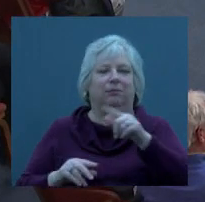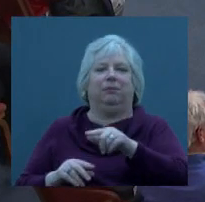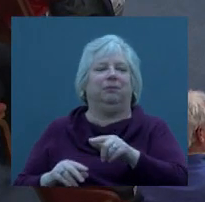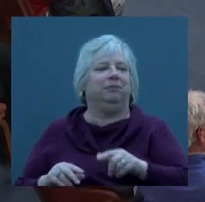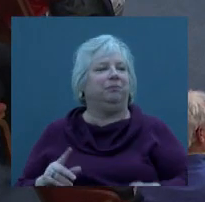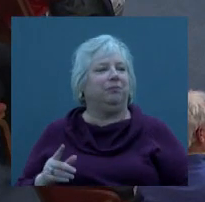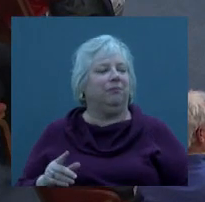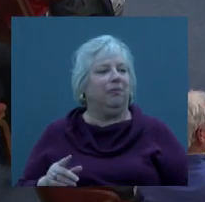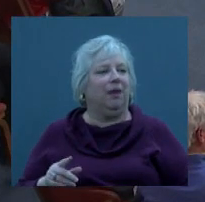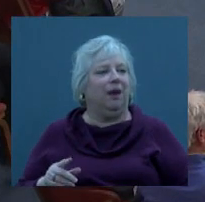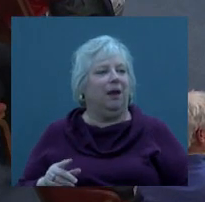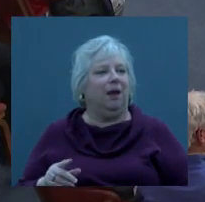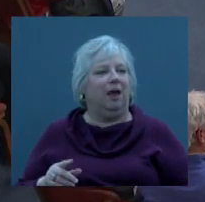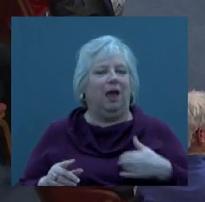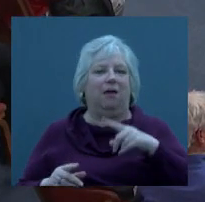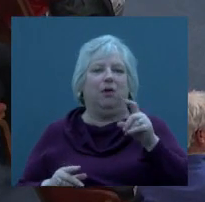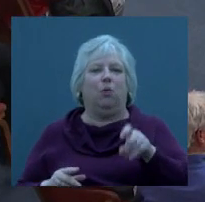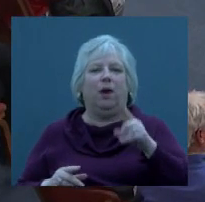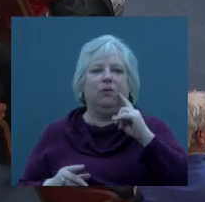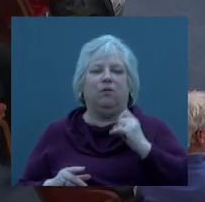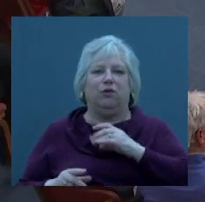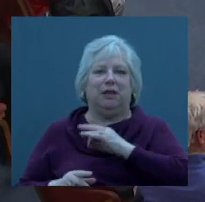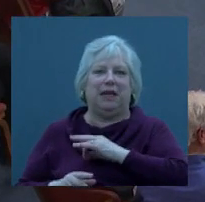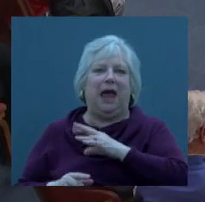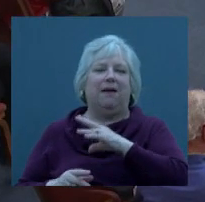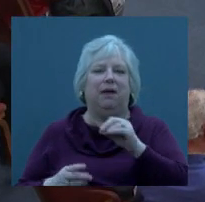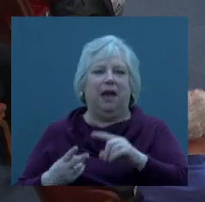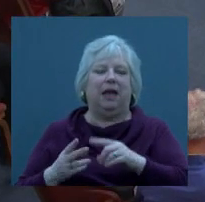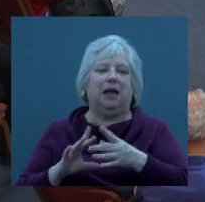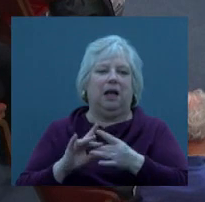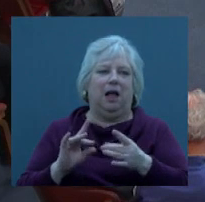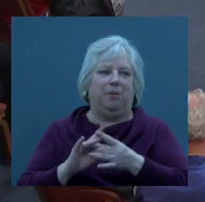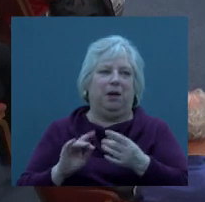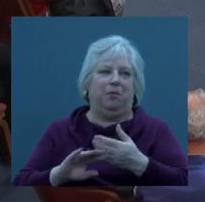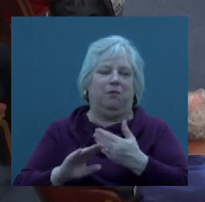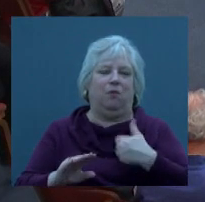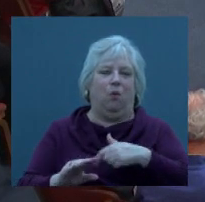I have a question for staff and also a comment before we vote.